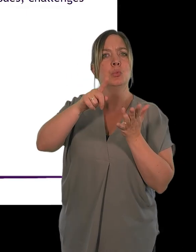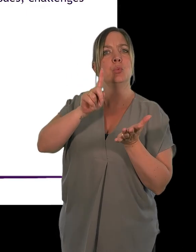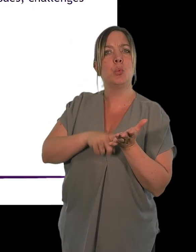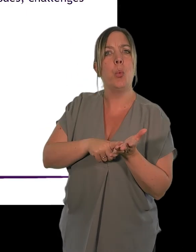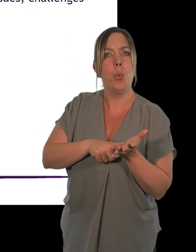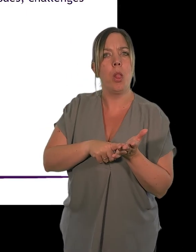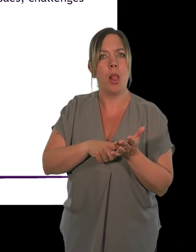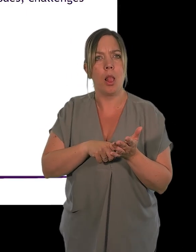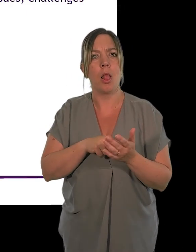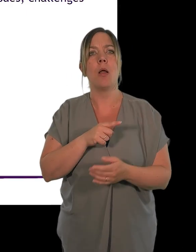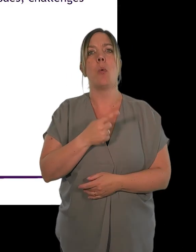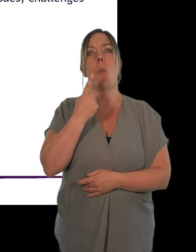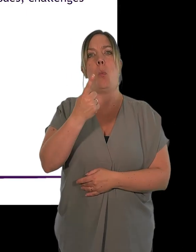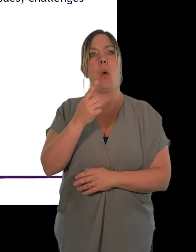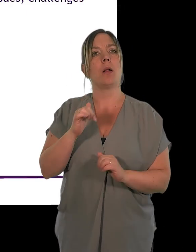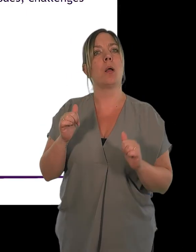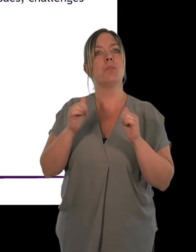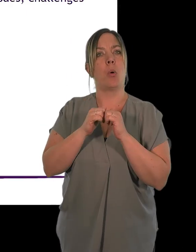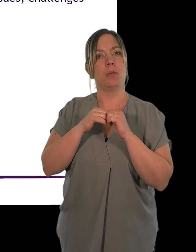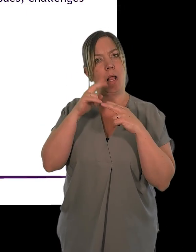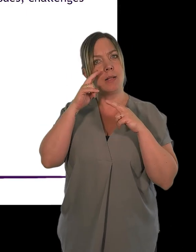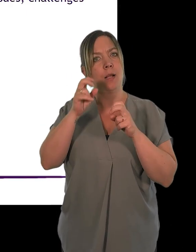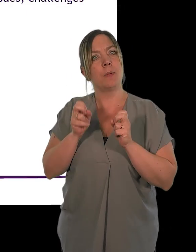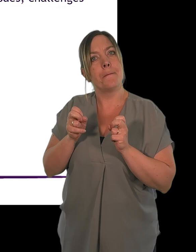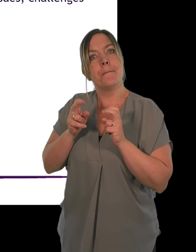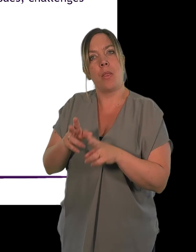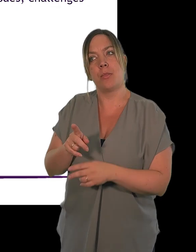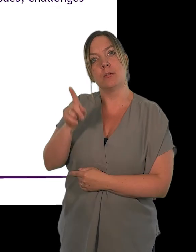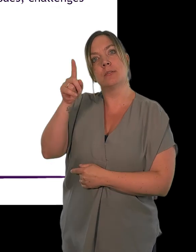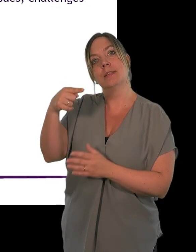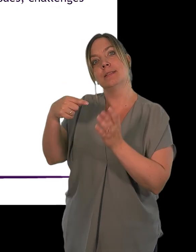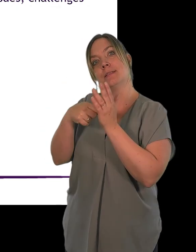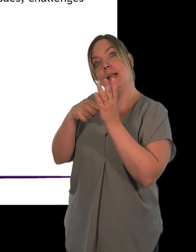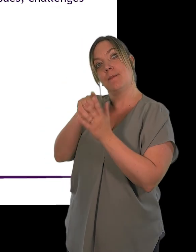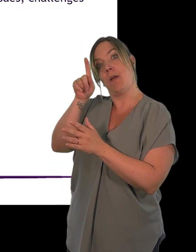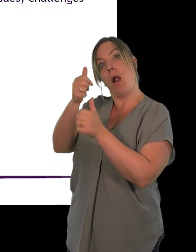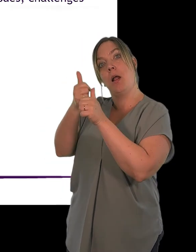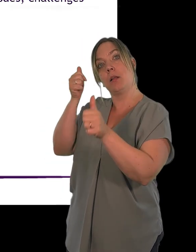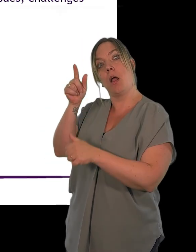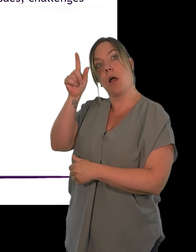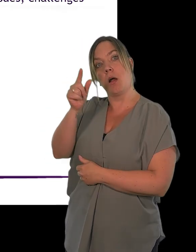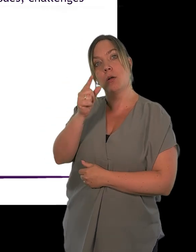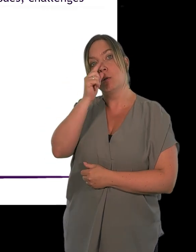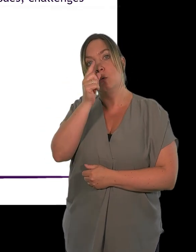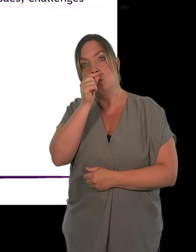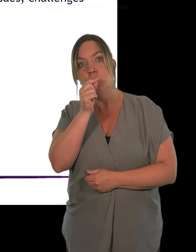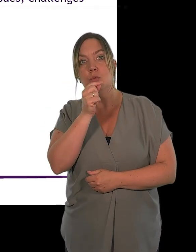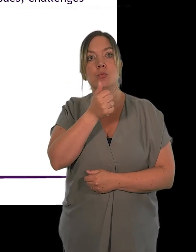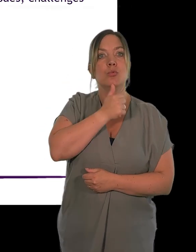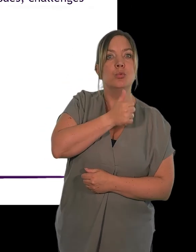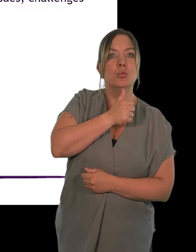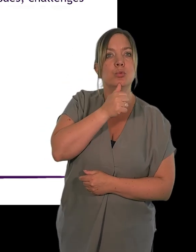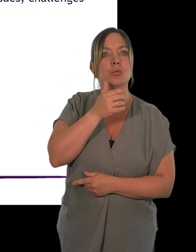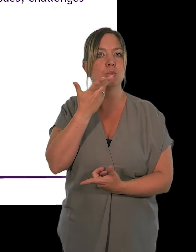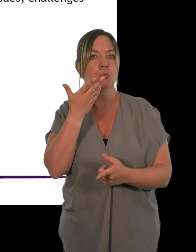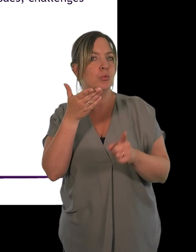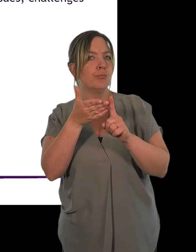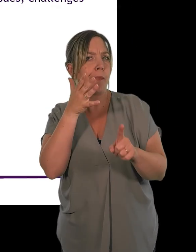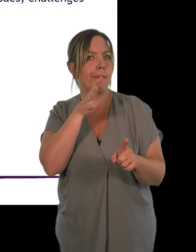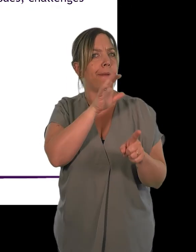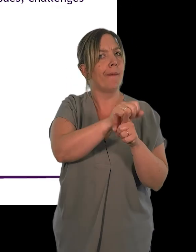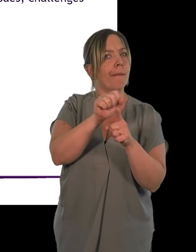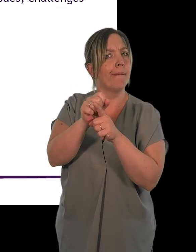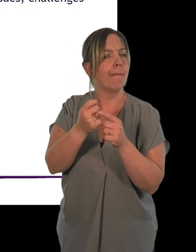analysis tool and 1 appropriate analysis method that Technovara might apply to recognise and